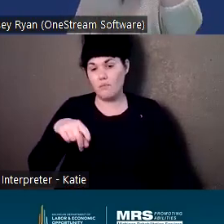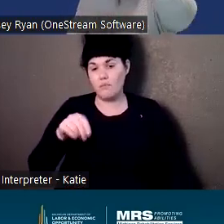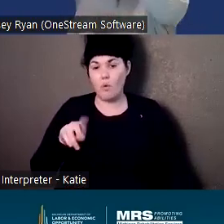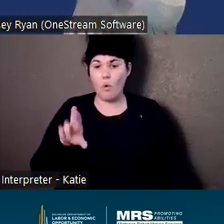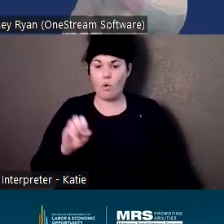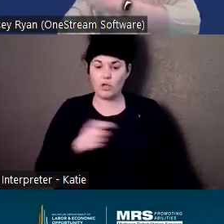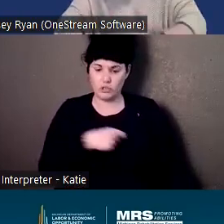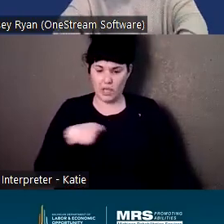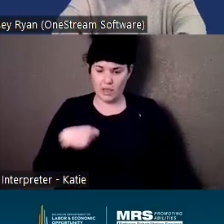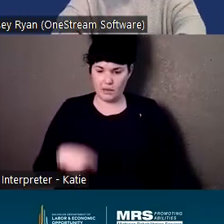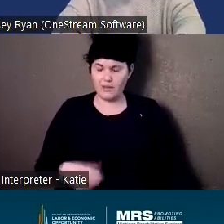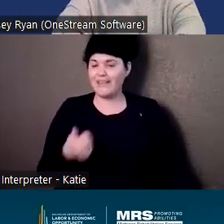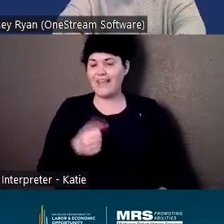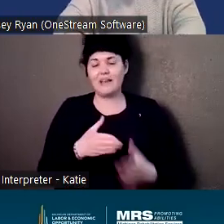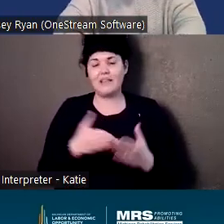Asia Pacific